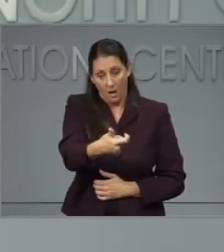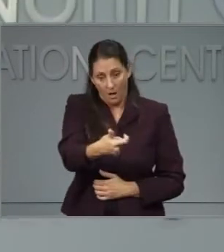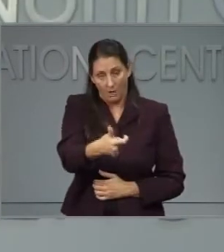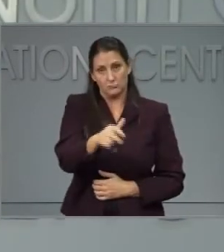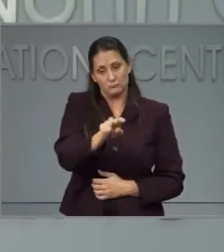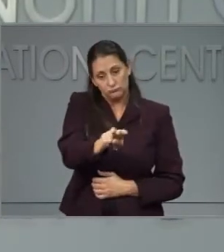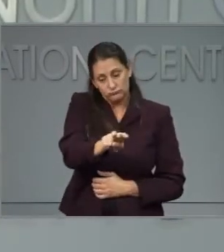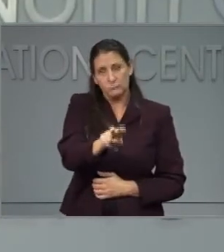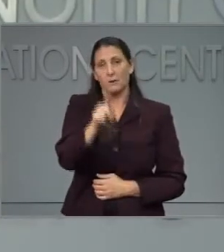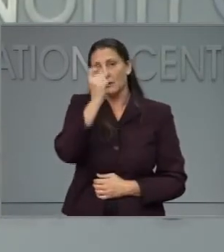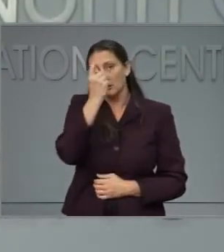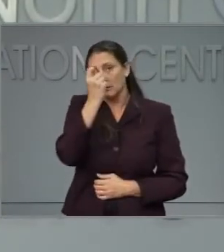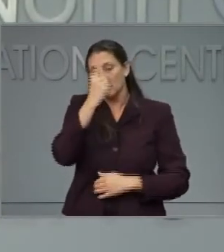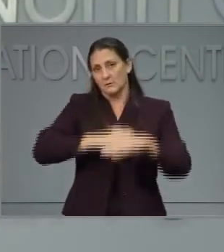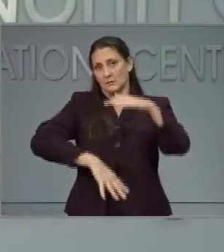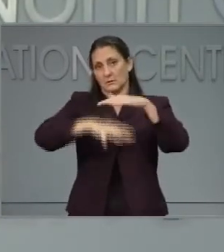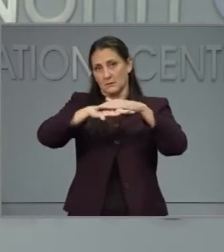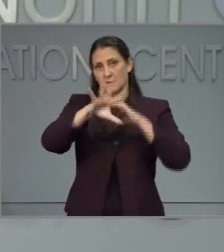Thank you. Next question, please.